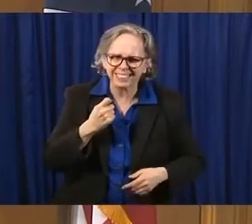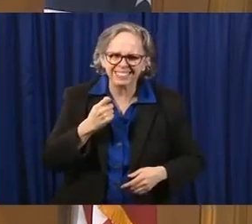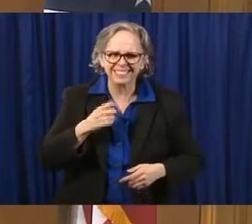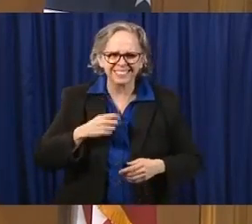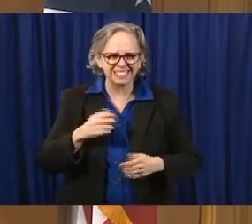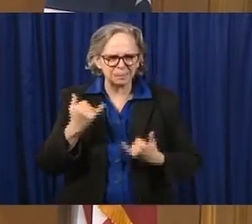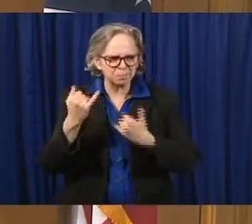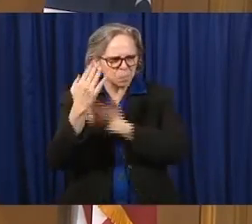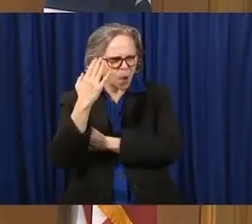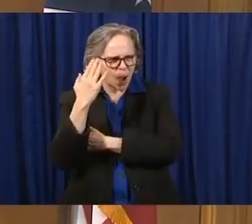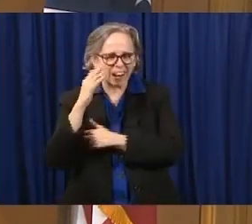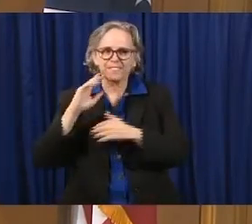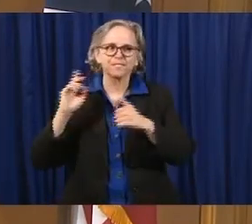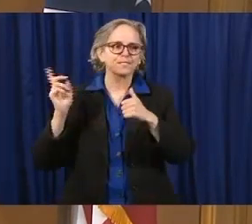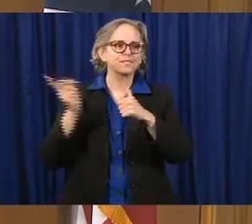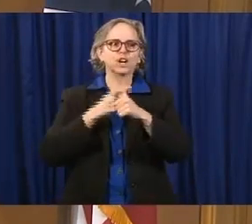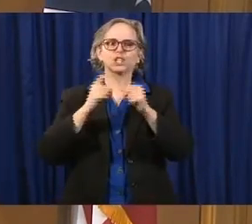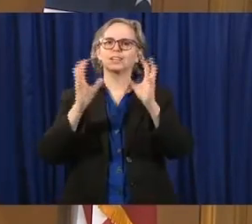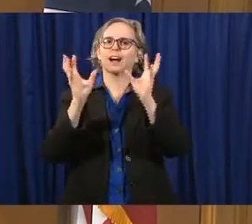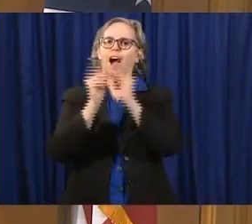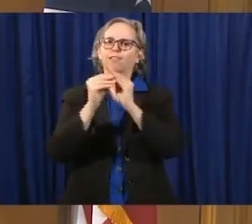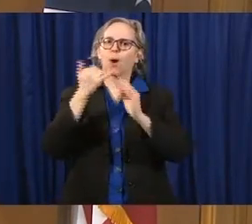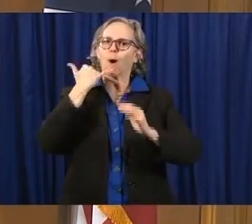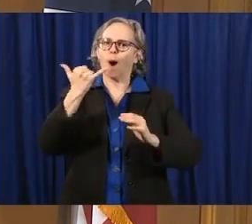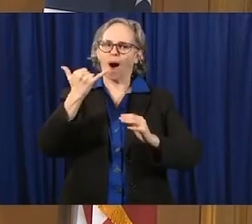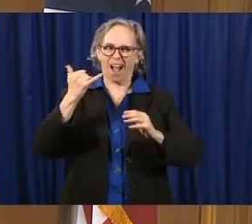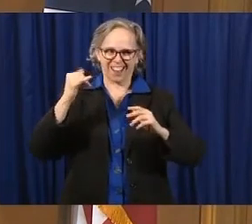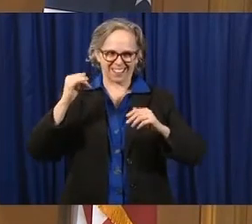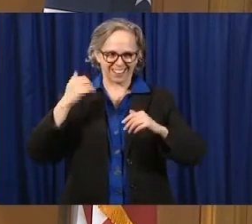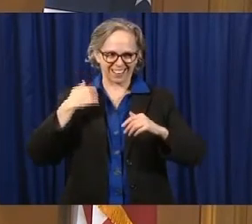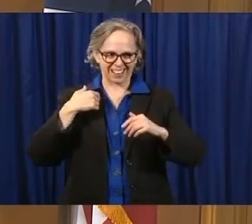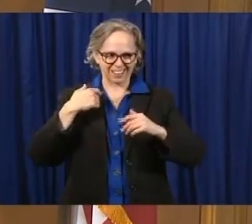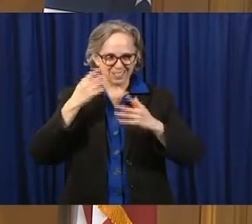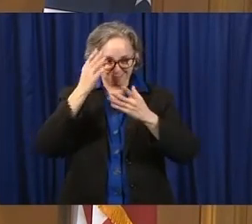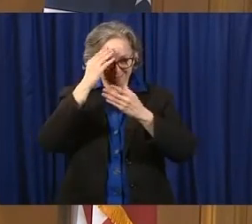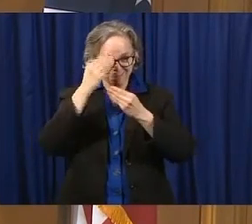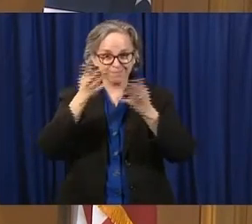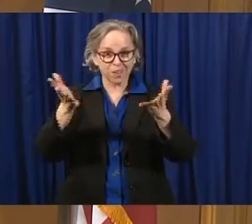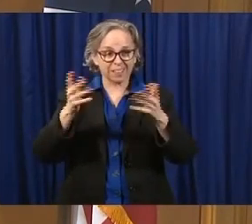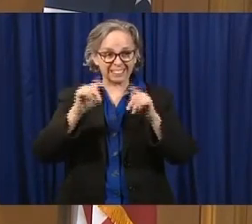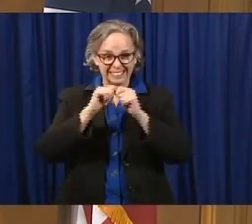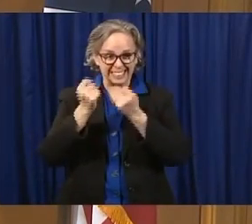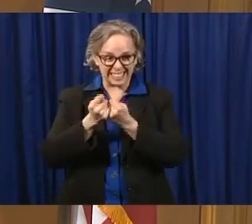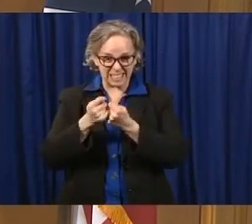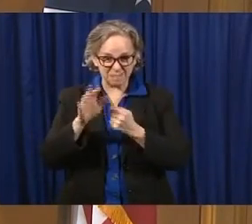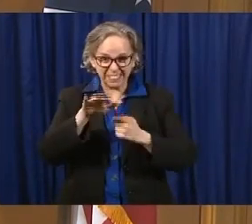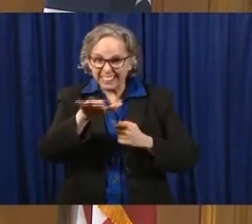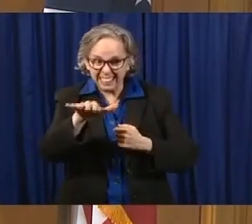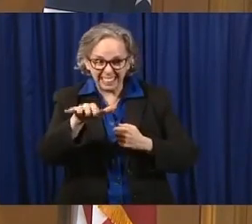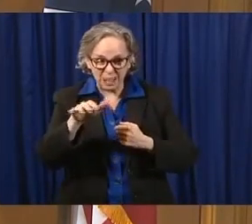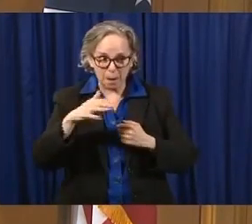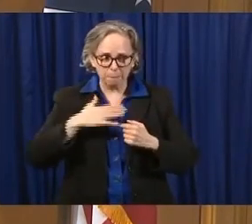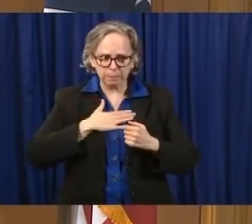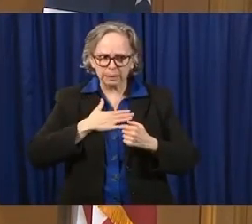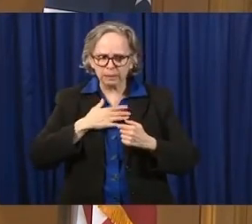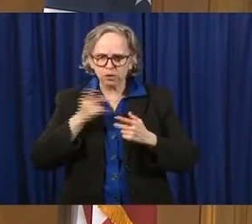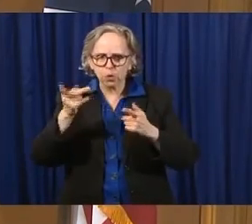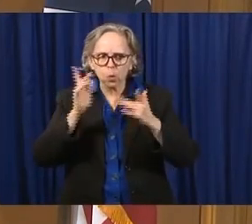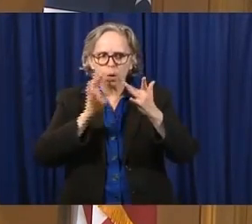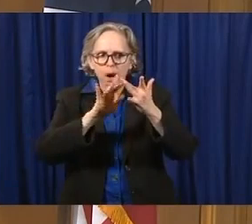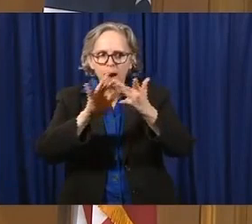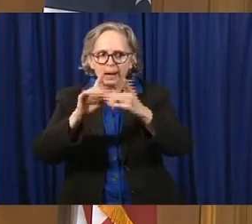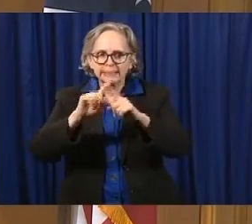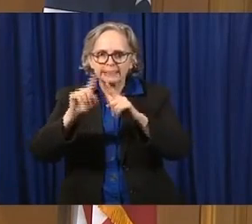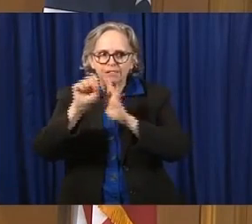my conference call this morning was tell our team, you know, make sure we're reaching out to these